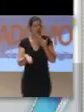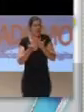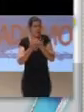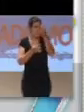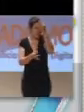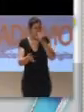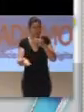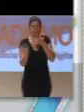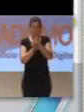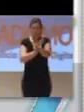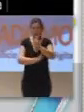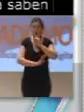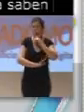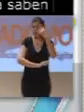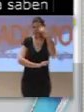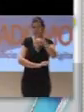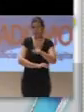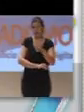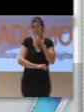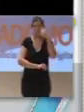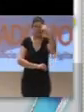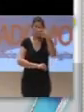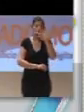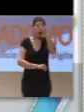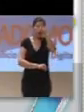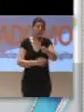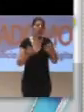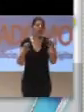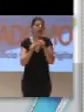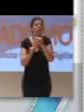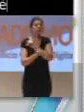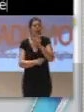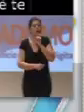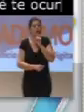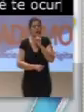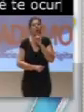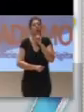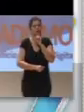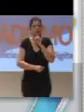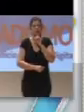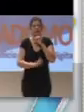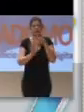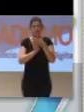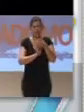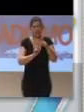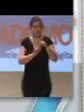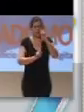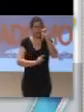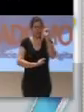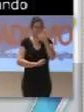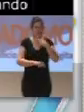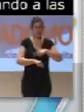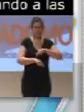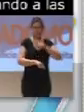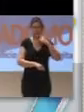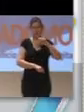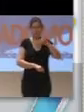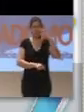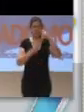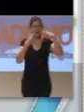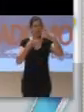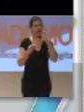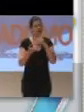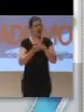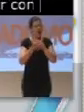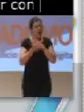through a service that will not demand anything, that will, apart from asking you who you are and what's